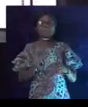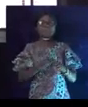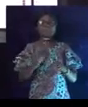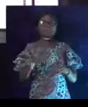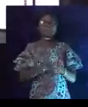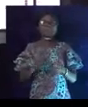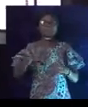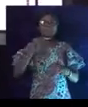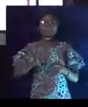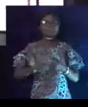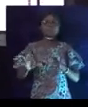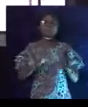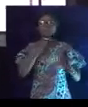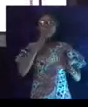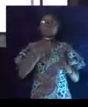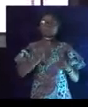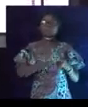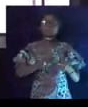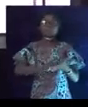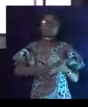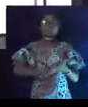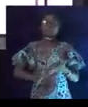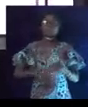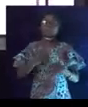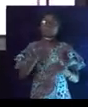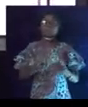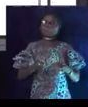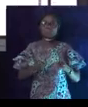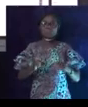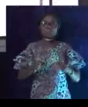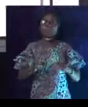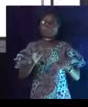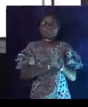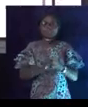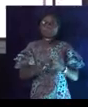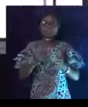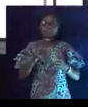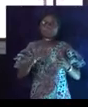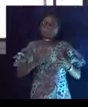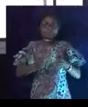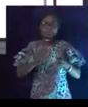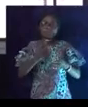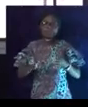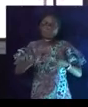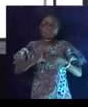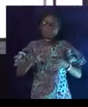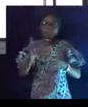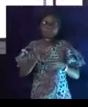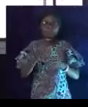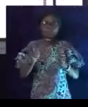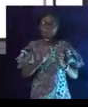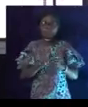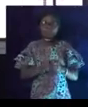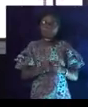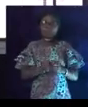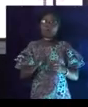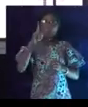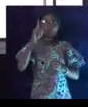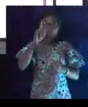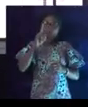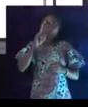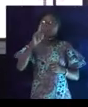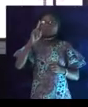as 122 degrees Celsius. So we'll just apply the formula that links Fahrenheit back to Celsius.